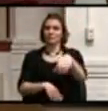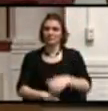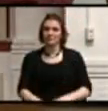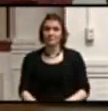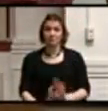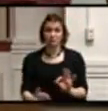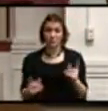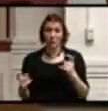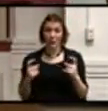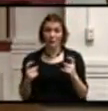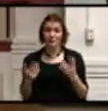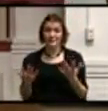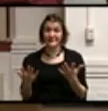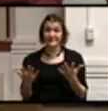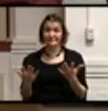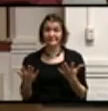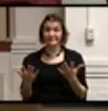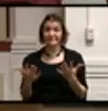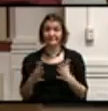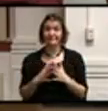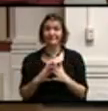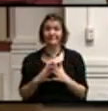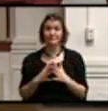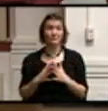So, questions?